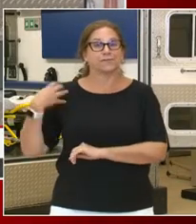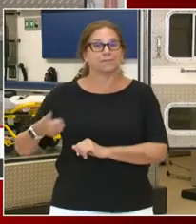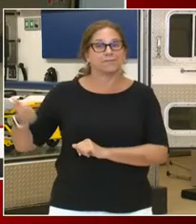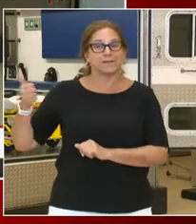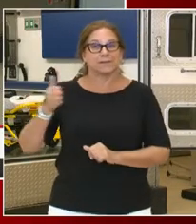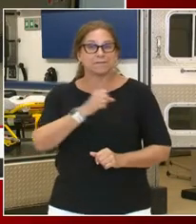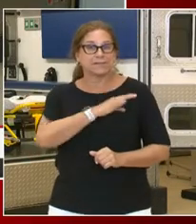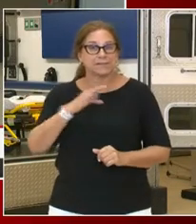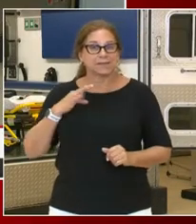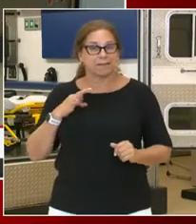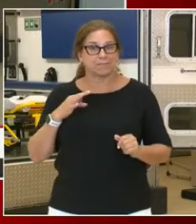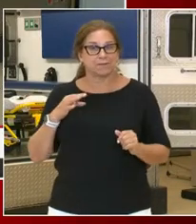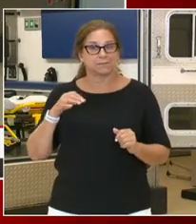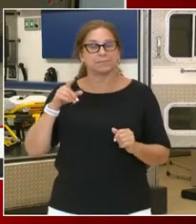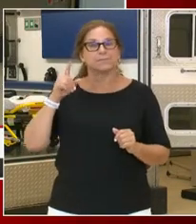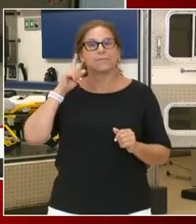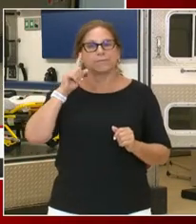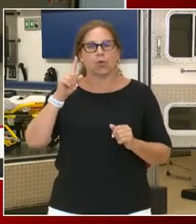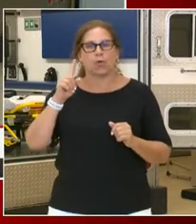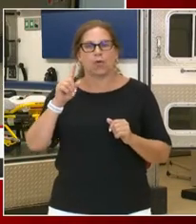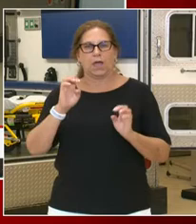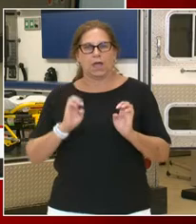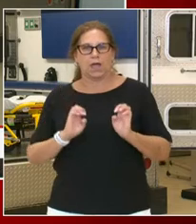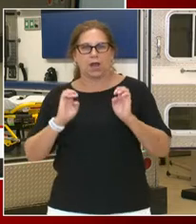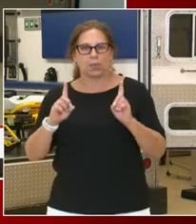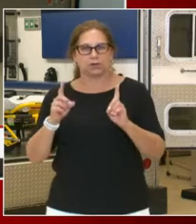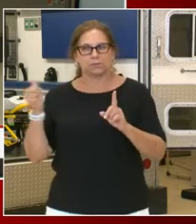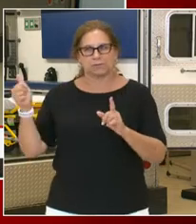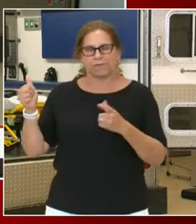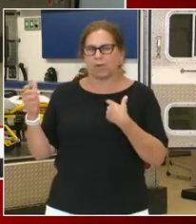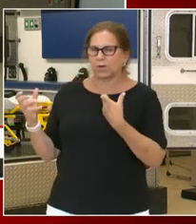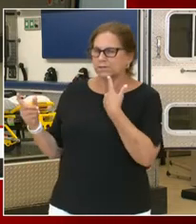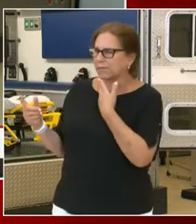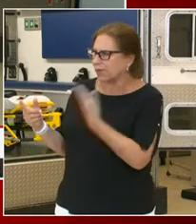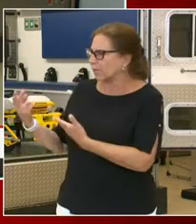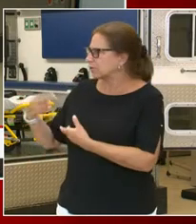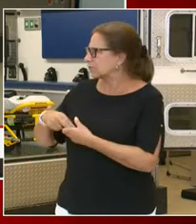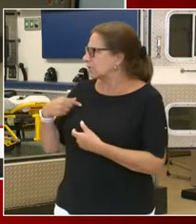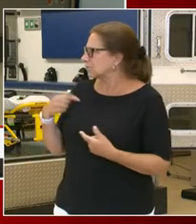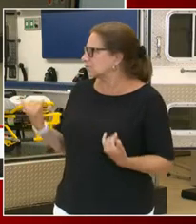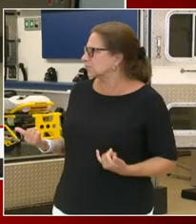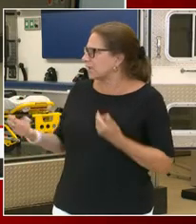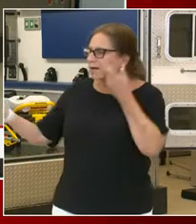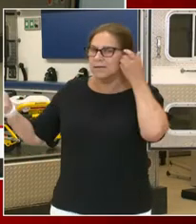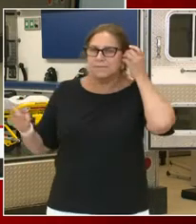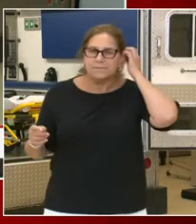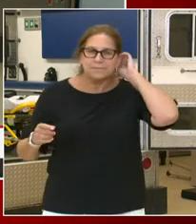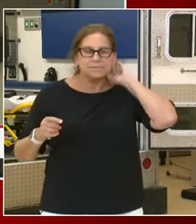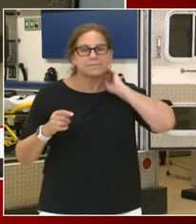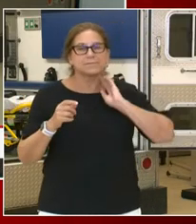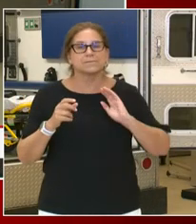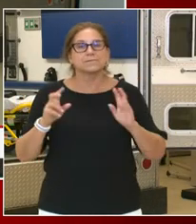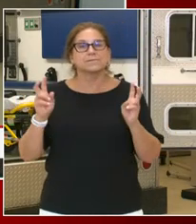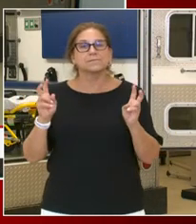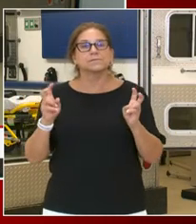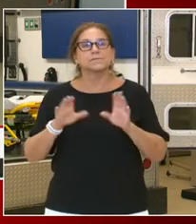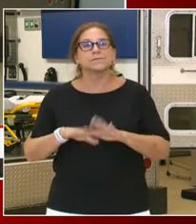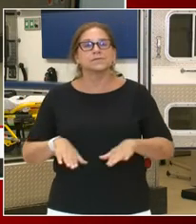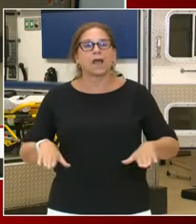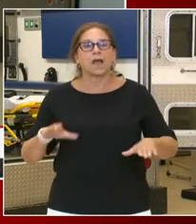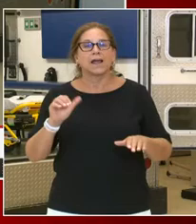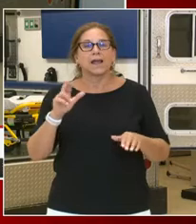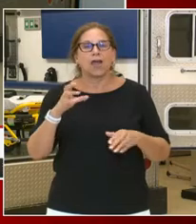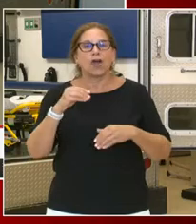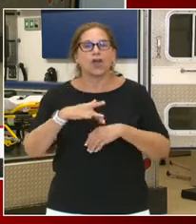for Education. Shauna, thank you so much for joining us. We're very excited to talk about this important topic, childcare and early childhood